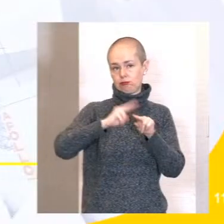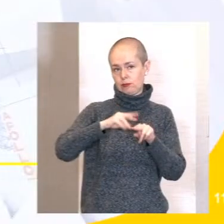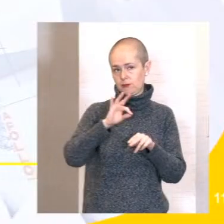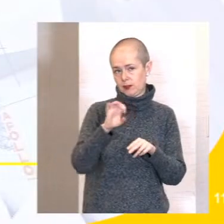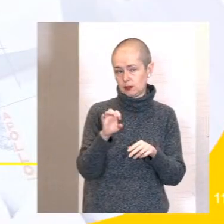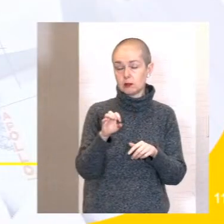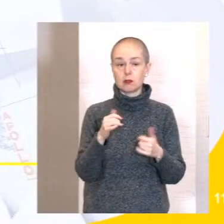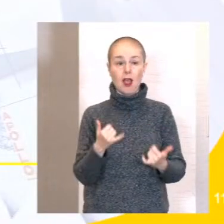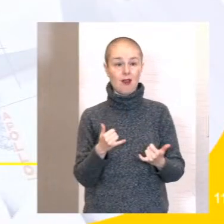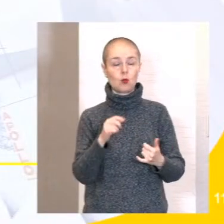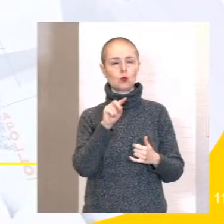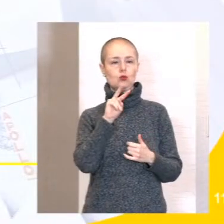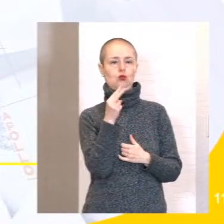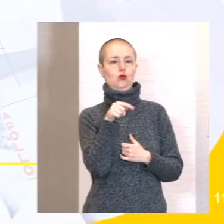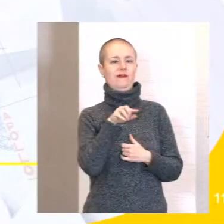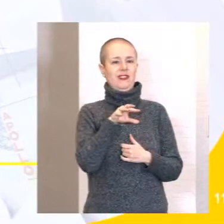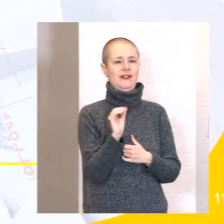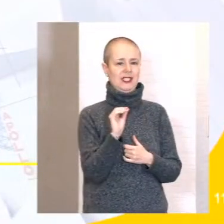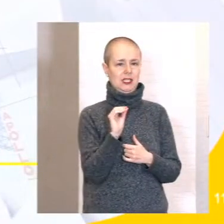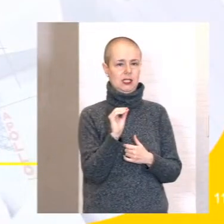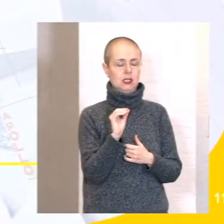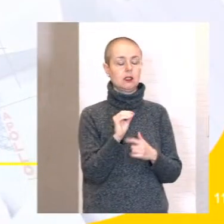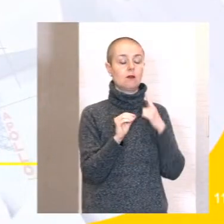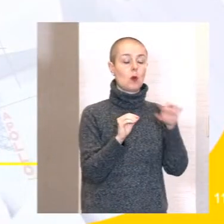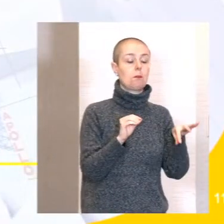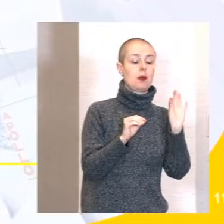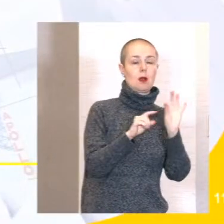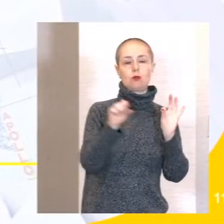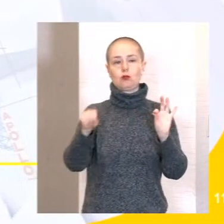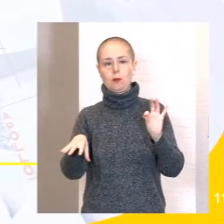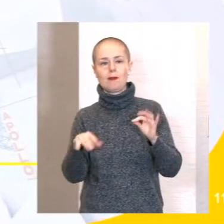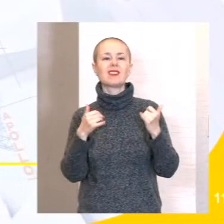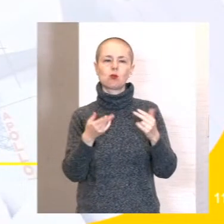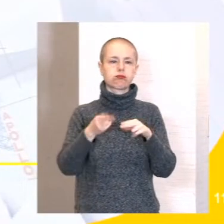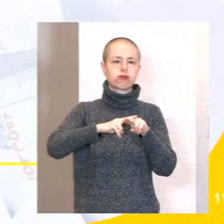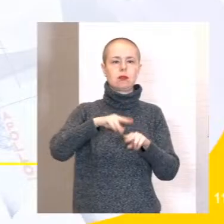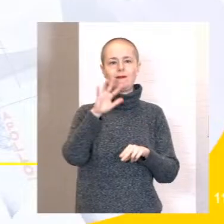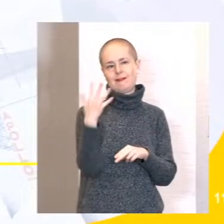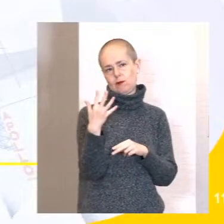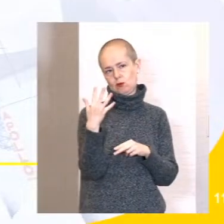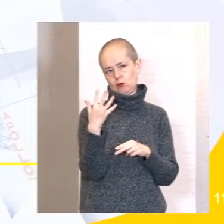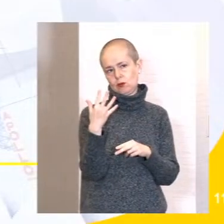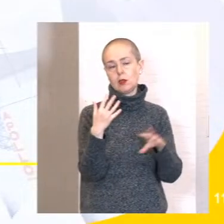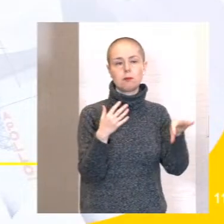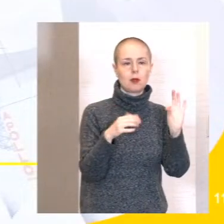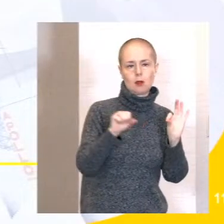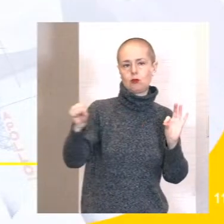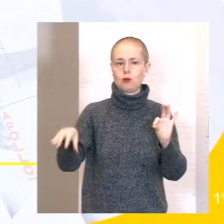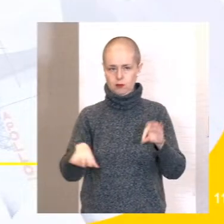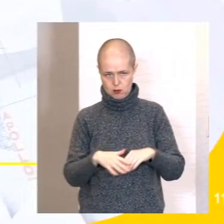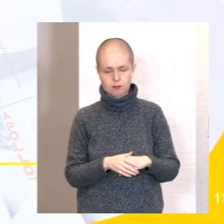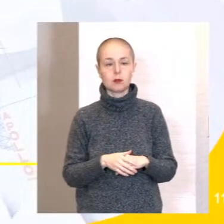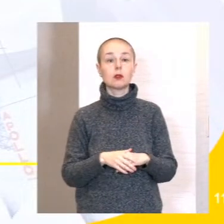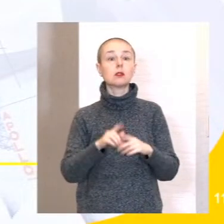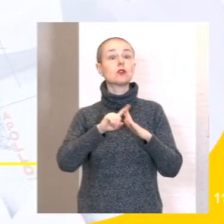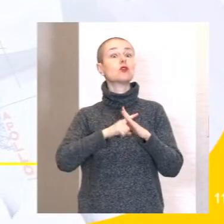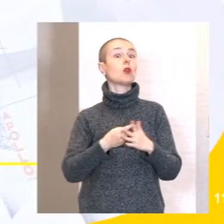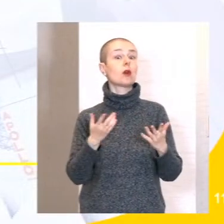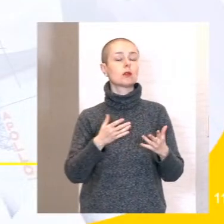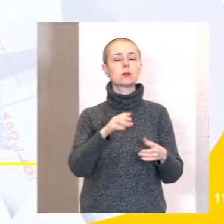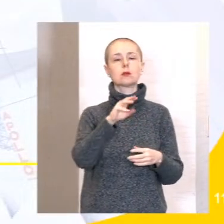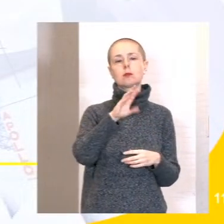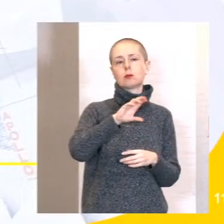from $2.50 for each pickup and drop-off to $5 for each pickup and drop-off, effective March